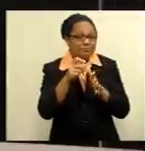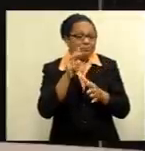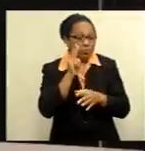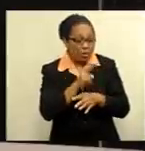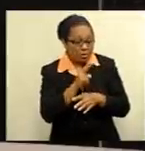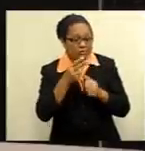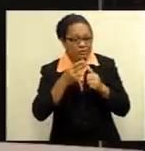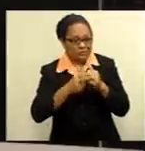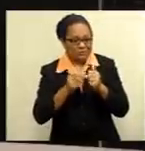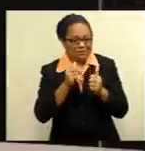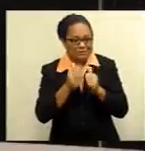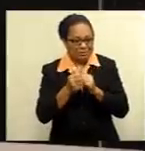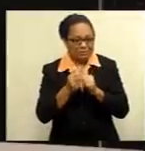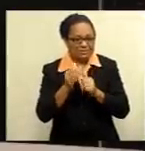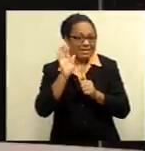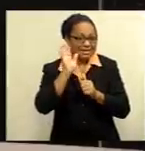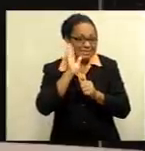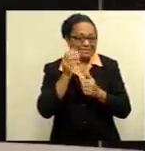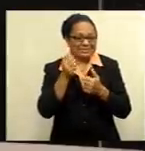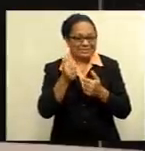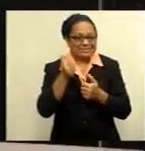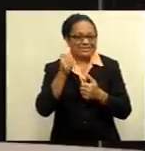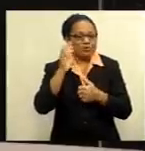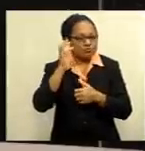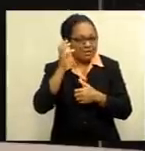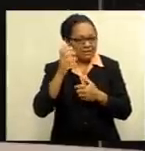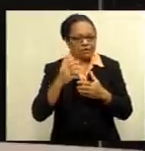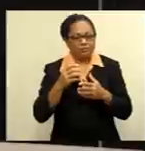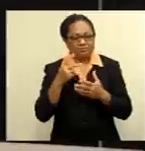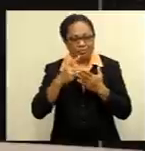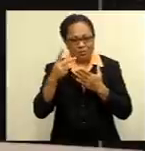sports, and listen to our 6 radio stations live.